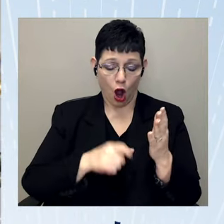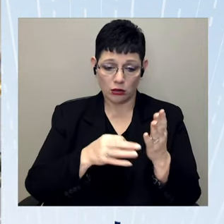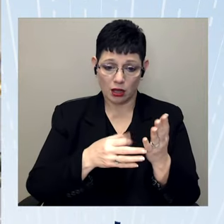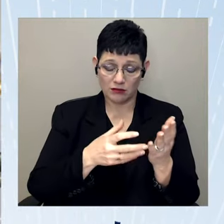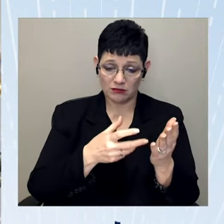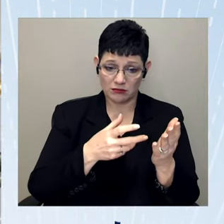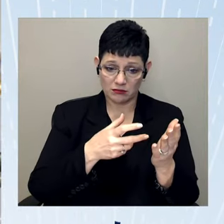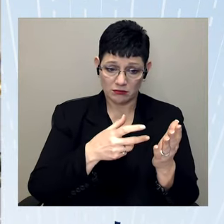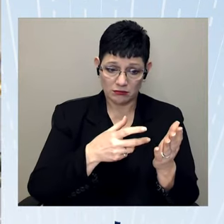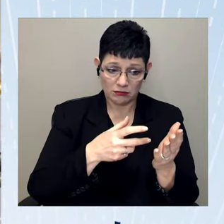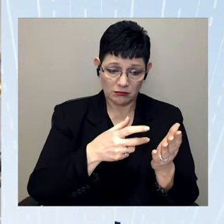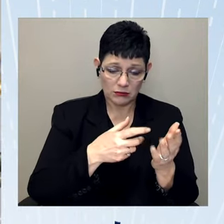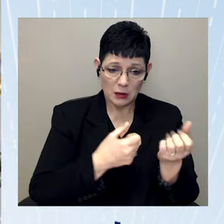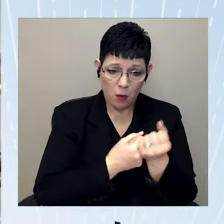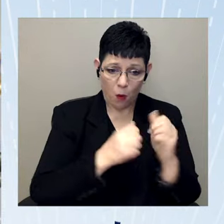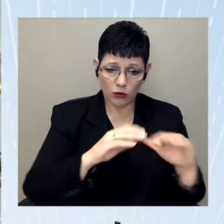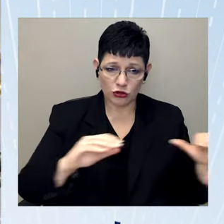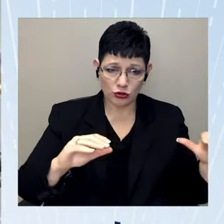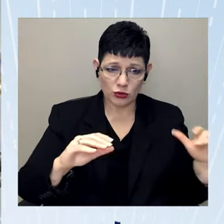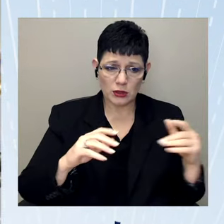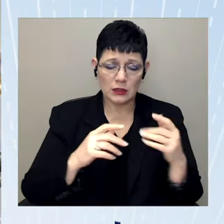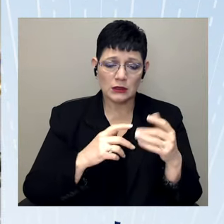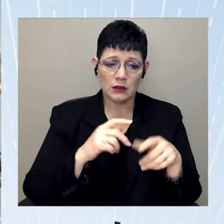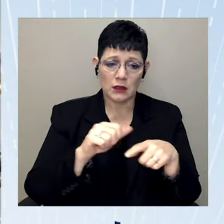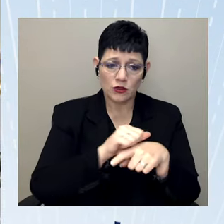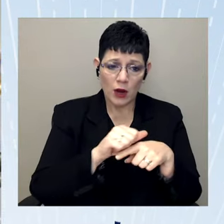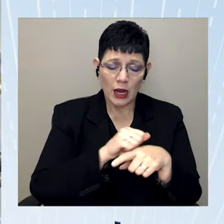to live in our great state of California.